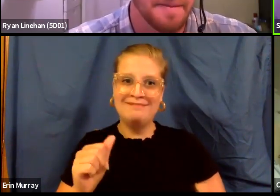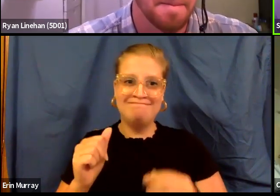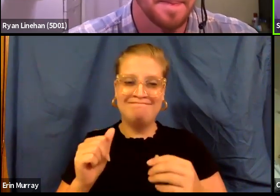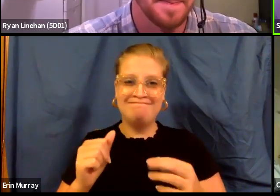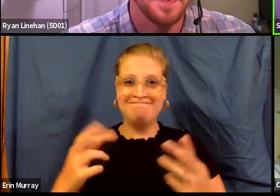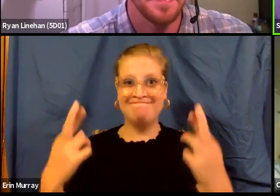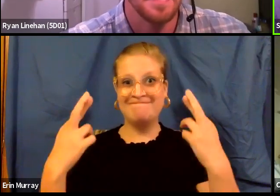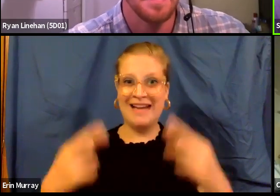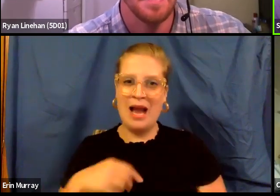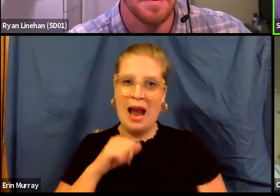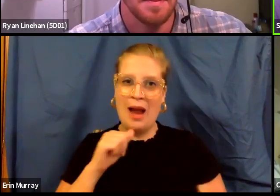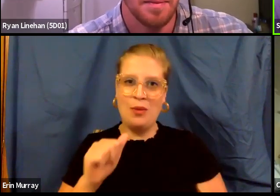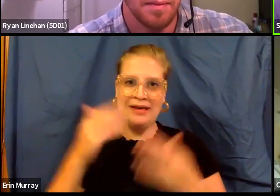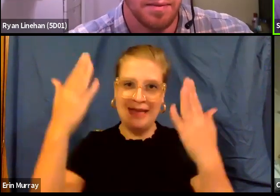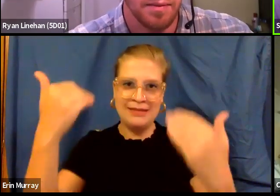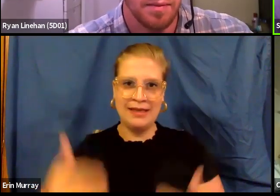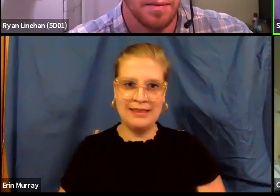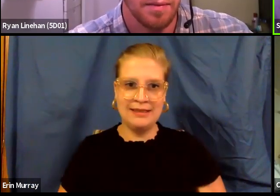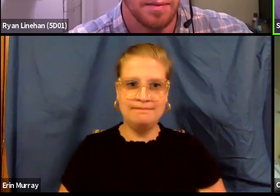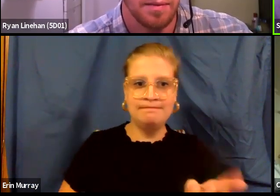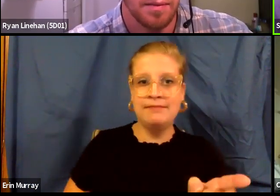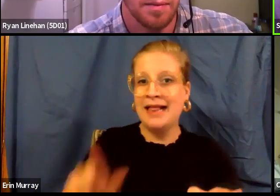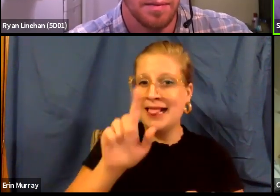Emma. Support that.